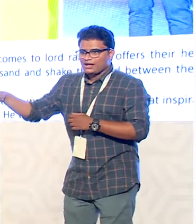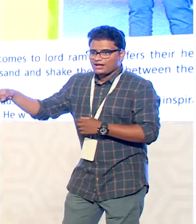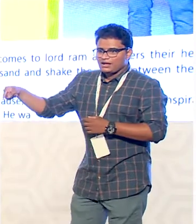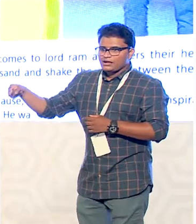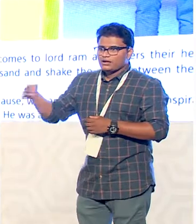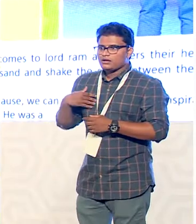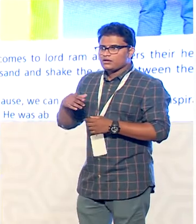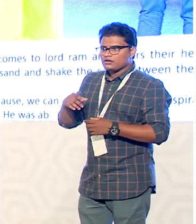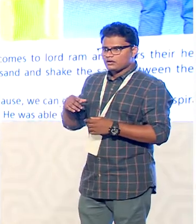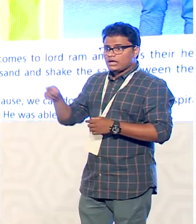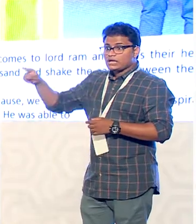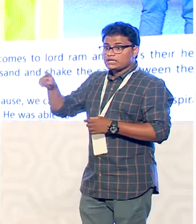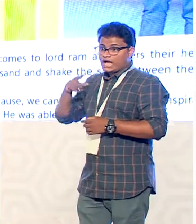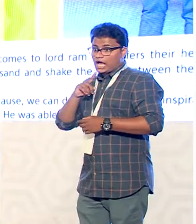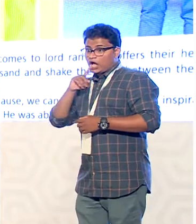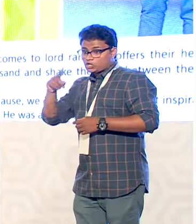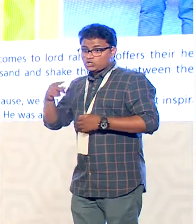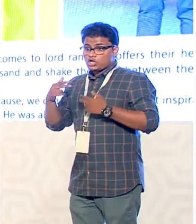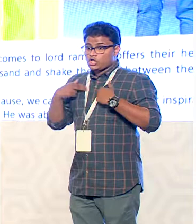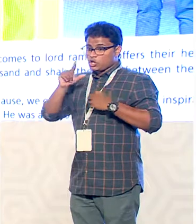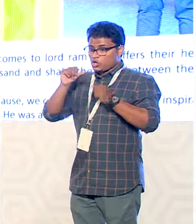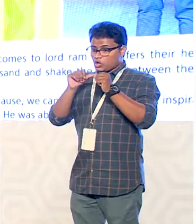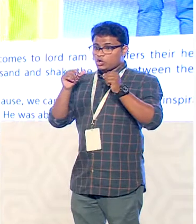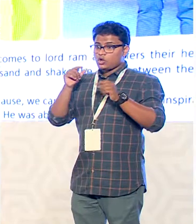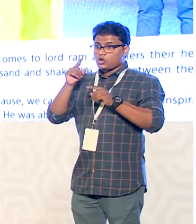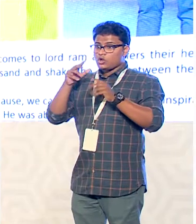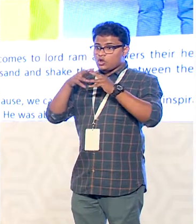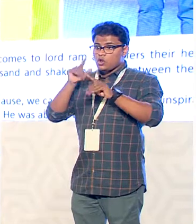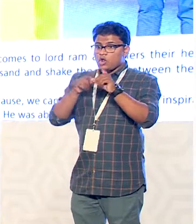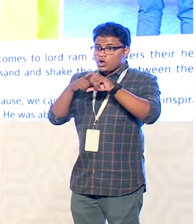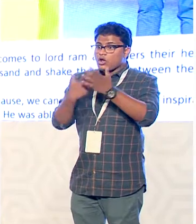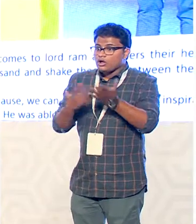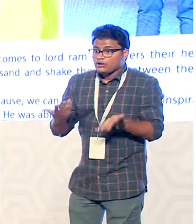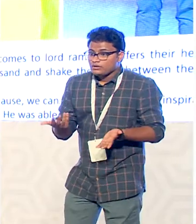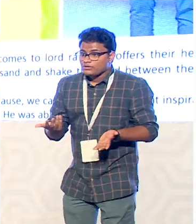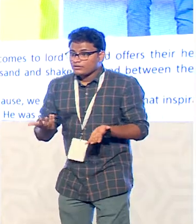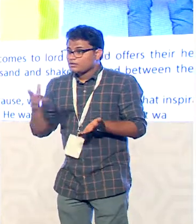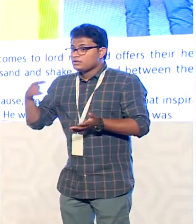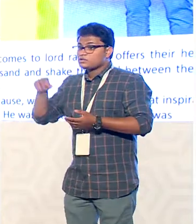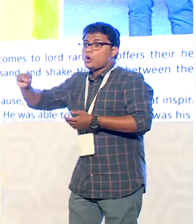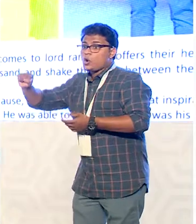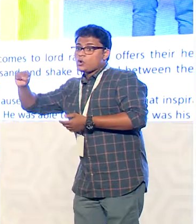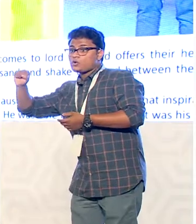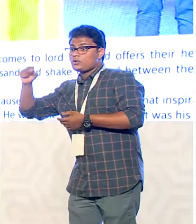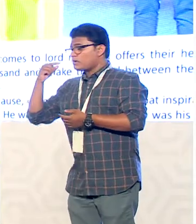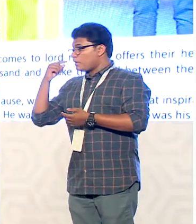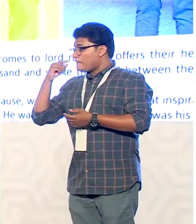he's a failed lawyer. And he's in very deep trouble because his brothers had pretty much, you